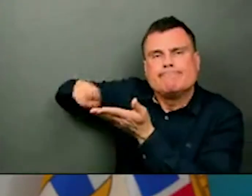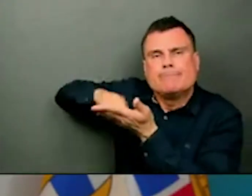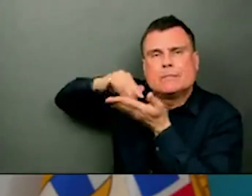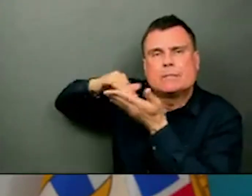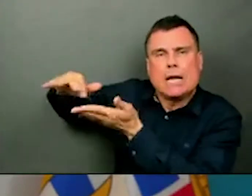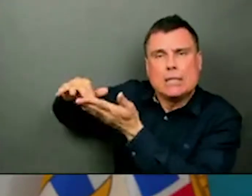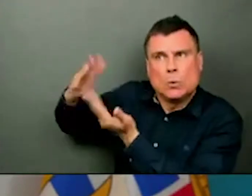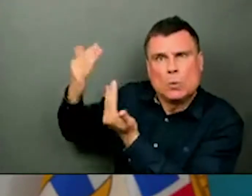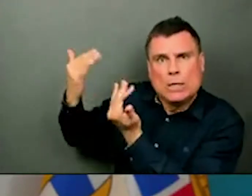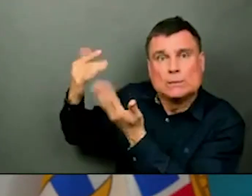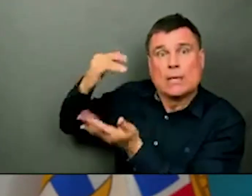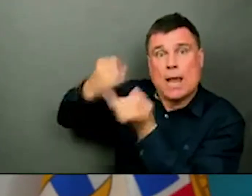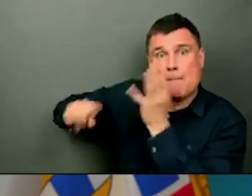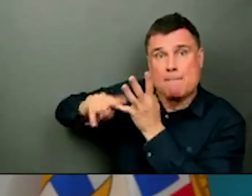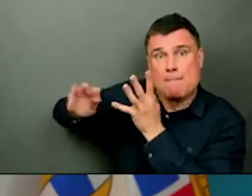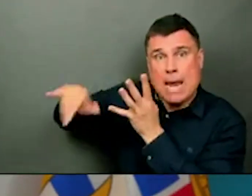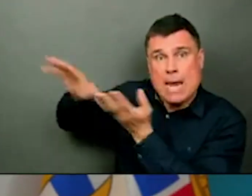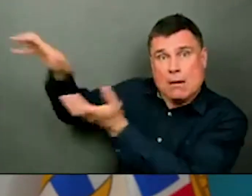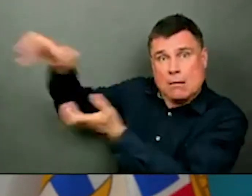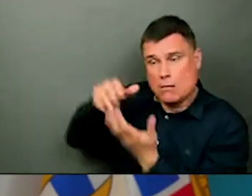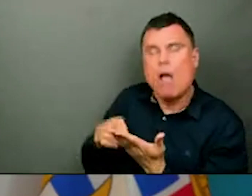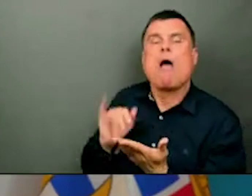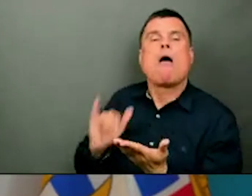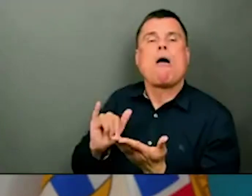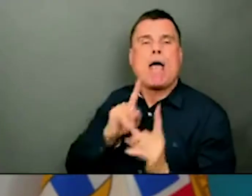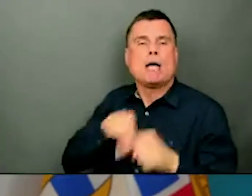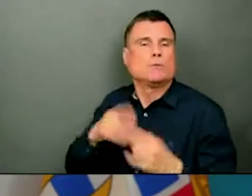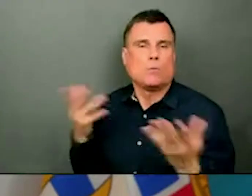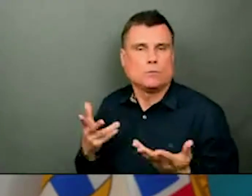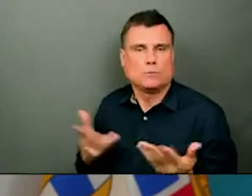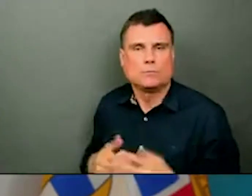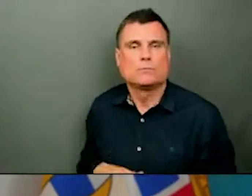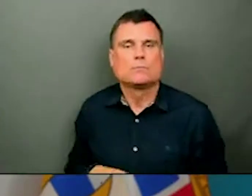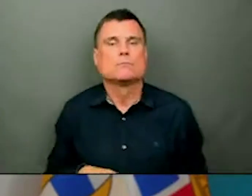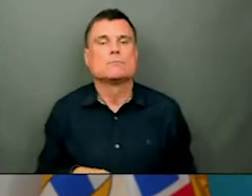this immune response that leads to this